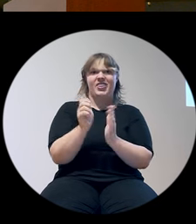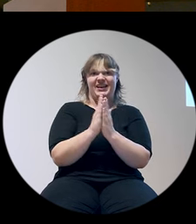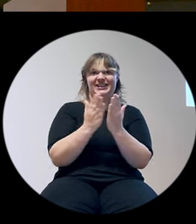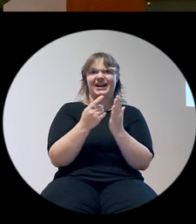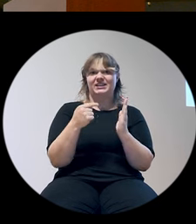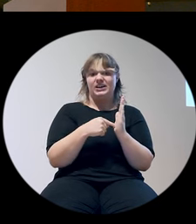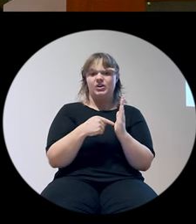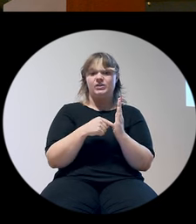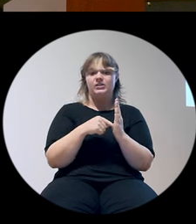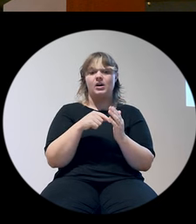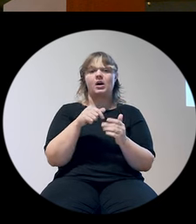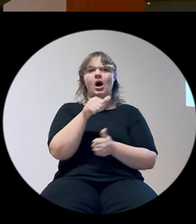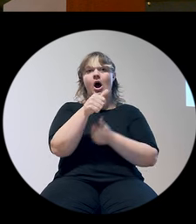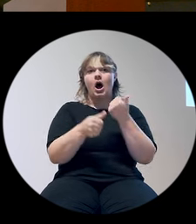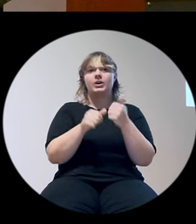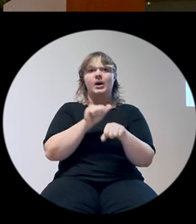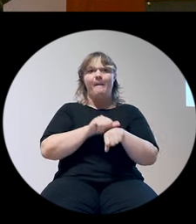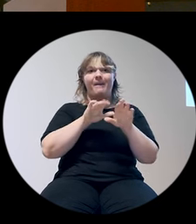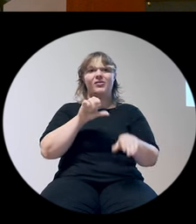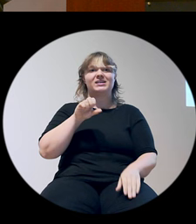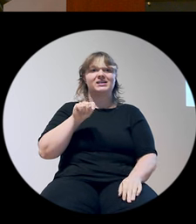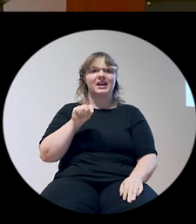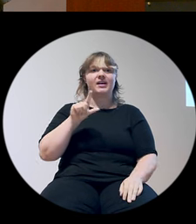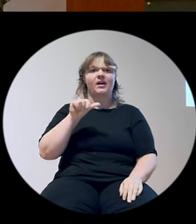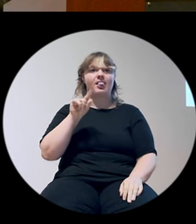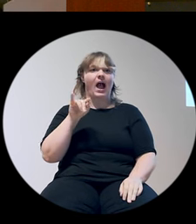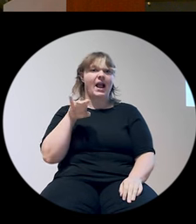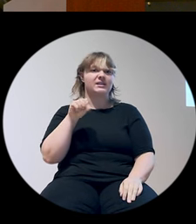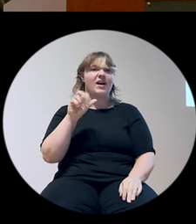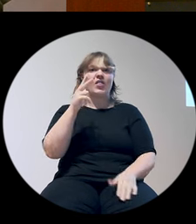here is Under Mount St. Elias, a three-part Smithsonian